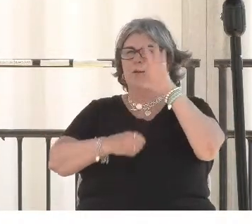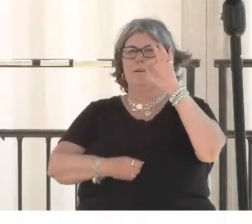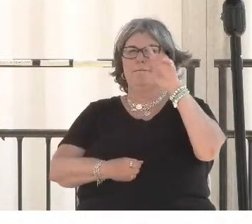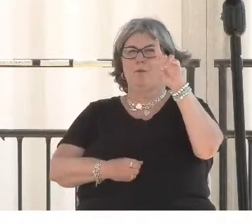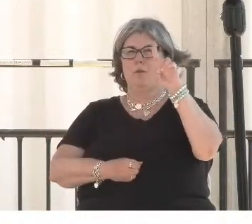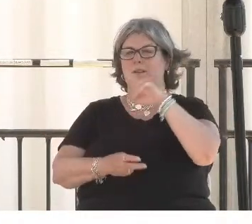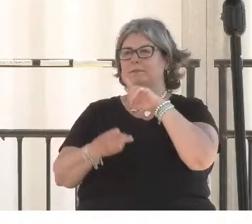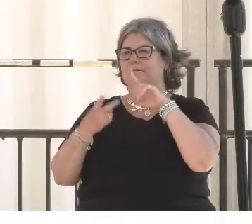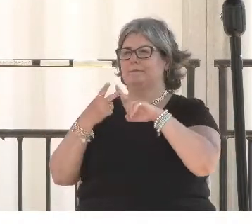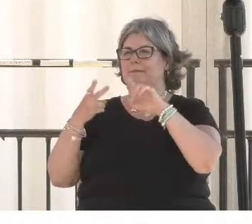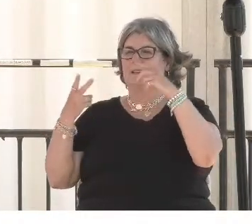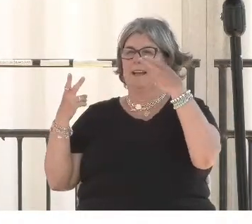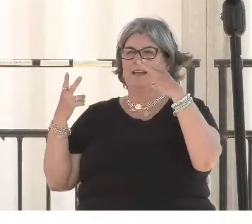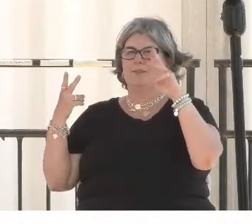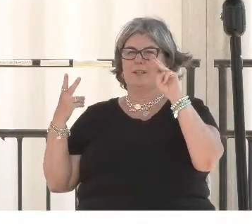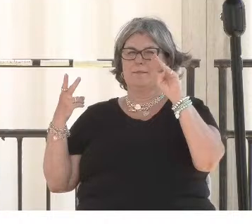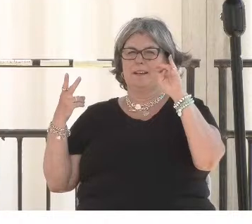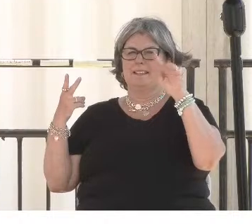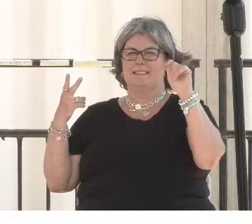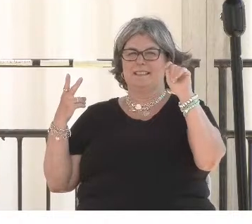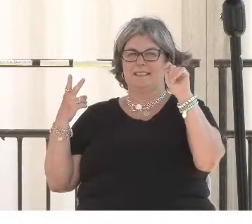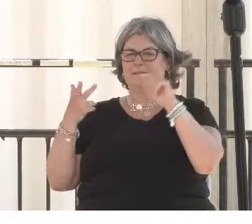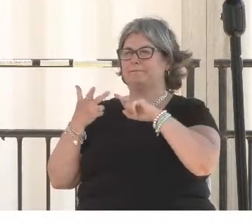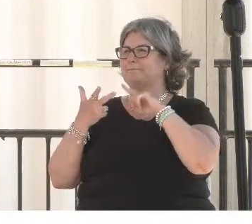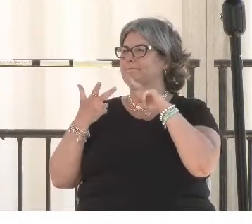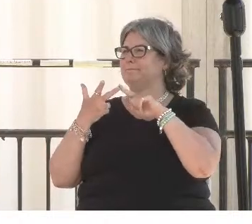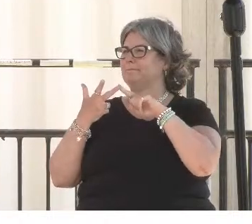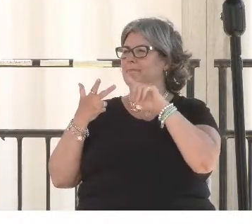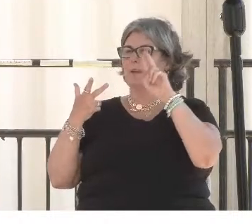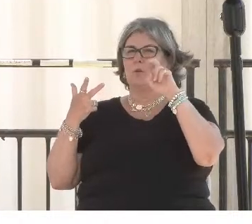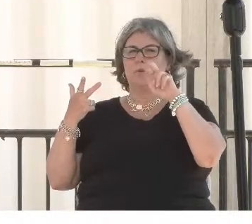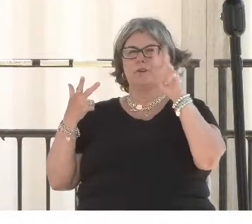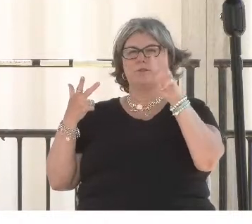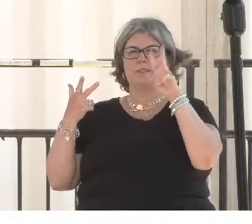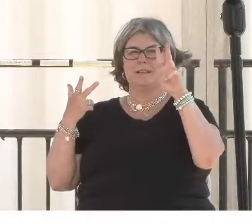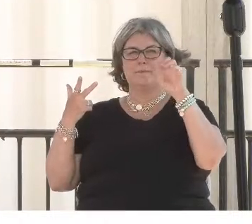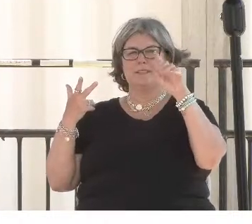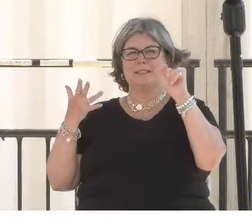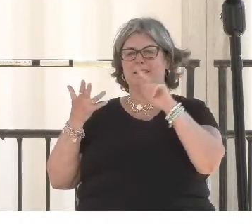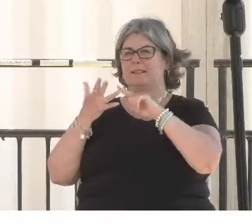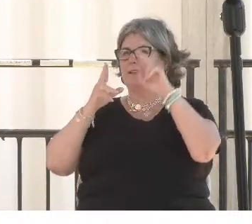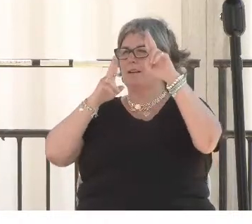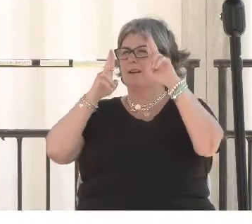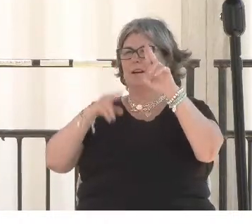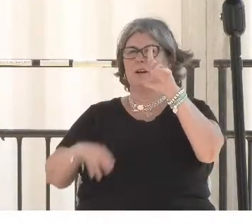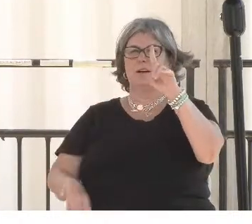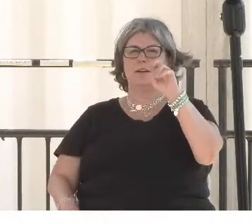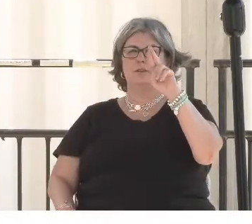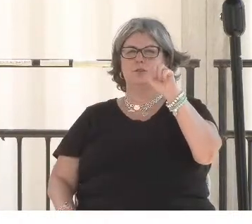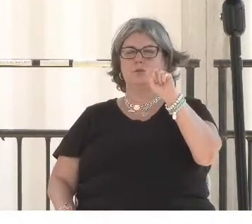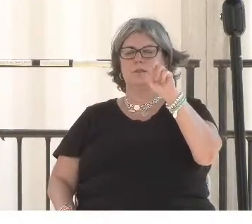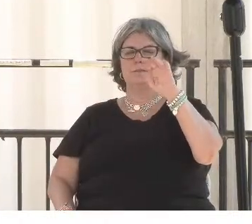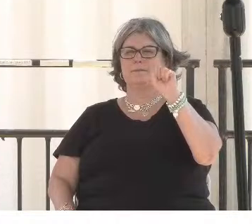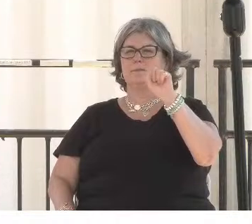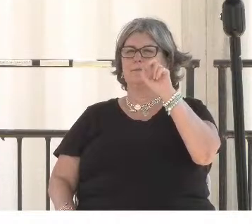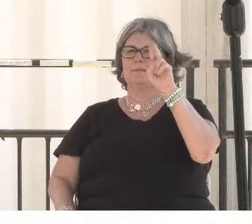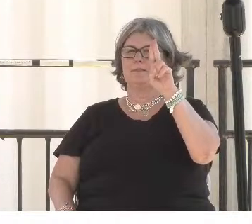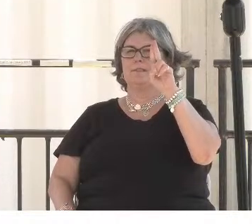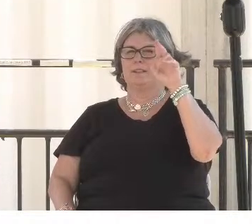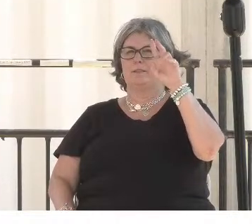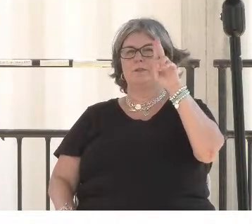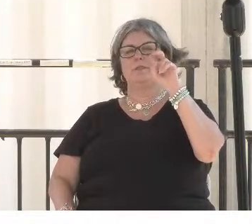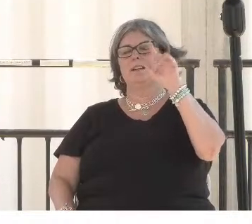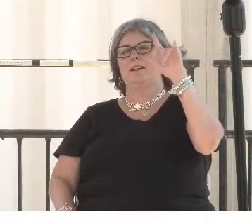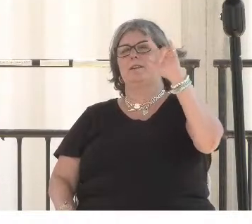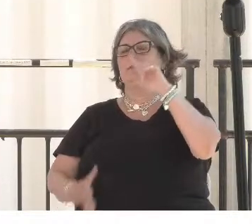Motor Company, HHMI Tangled Bank Studios, Roger W. Sant, the Honorable Doris Matsui, and United